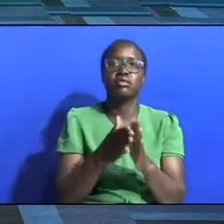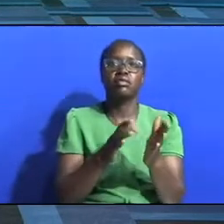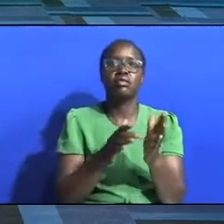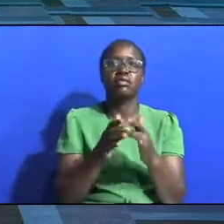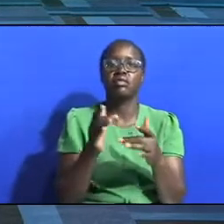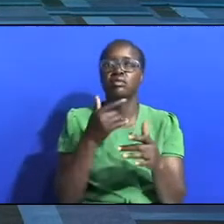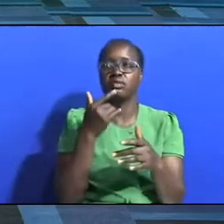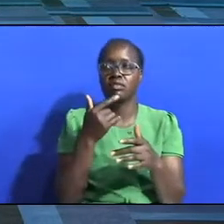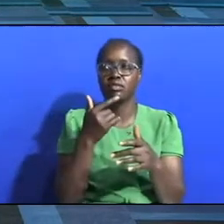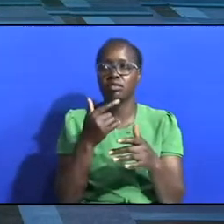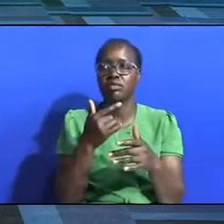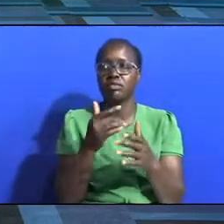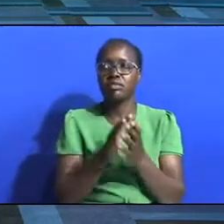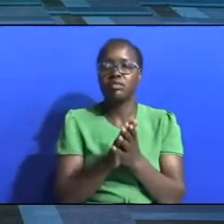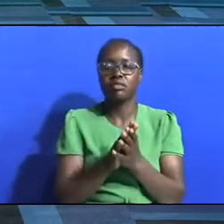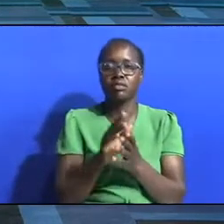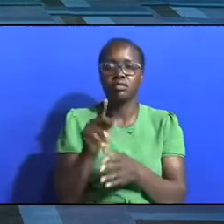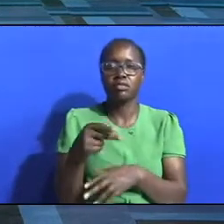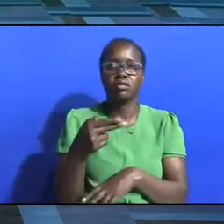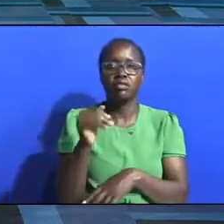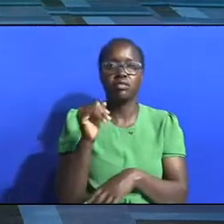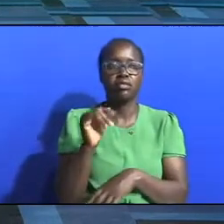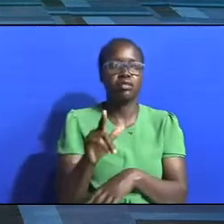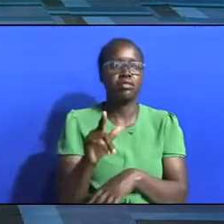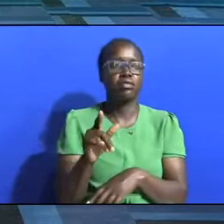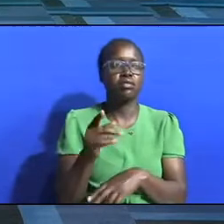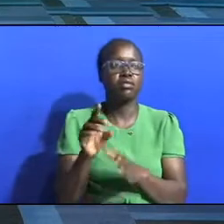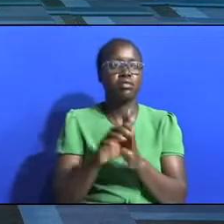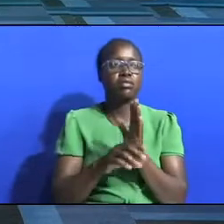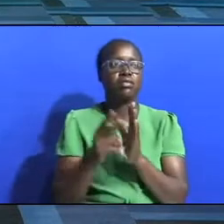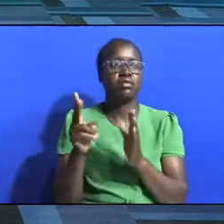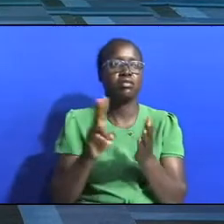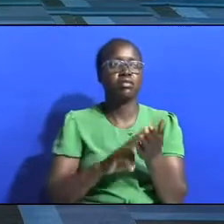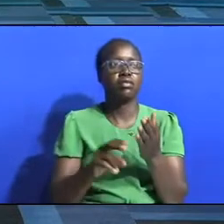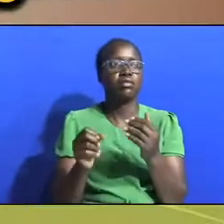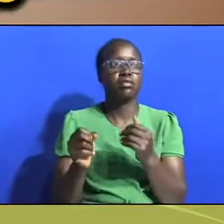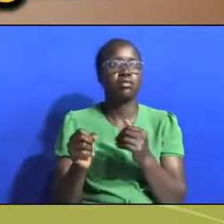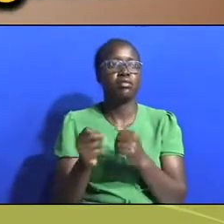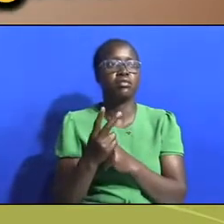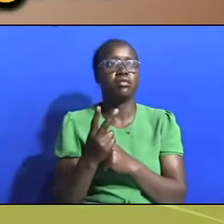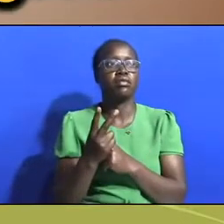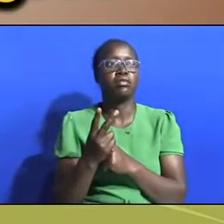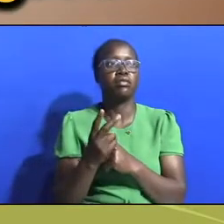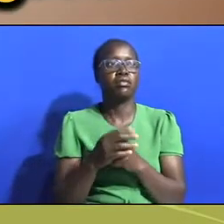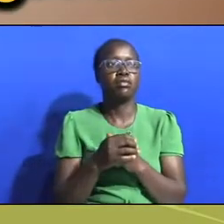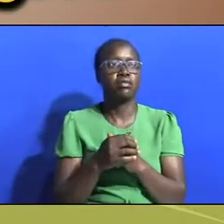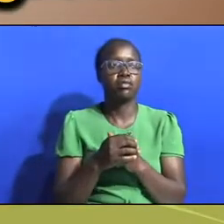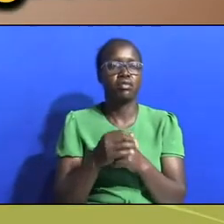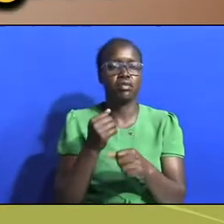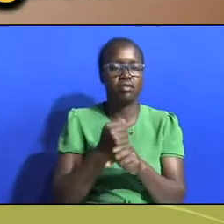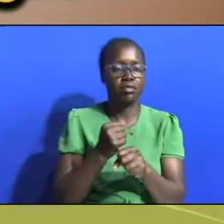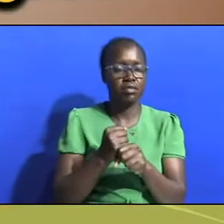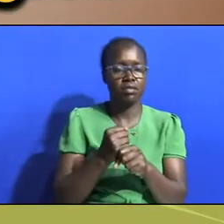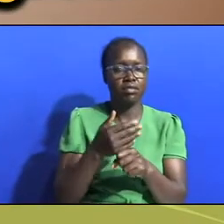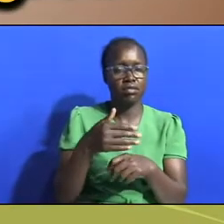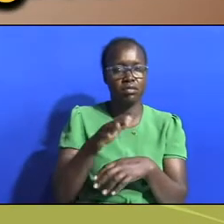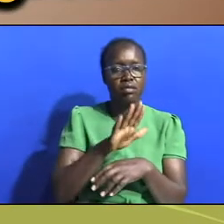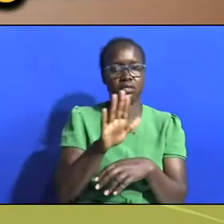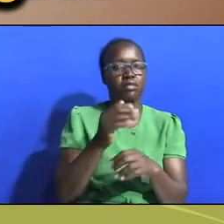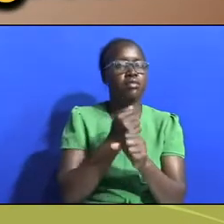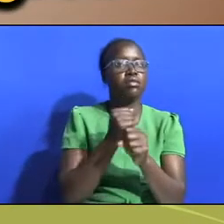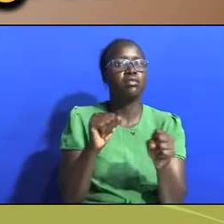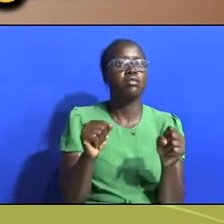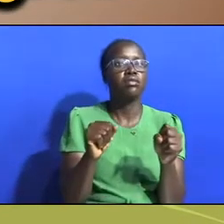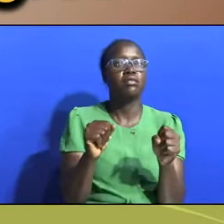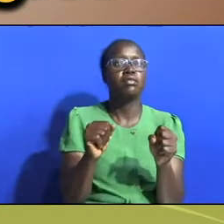Bible says in Philippians chapter 2, verse 12 and verse 13. Work out your